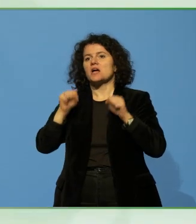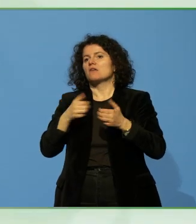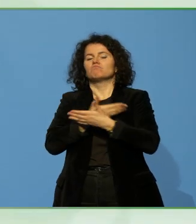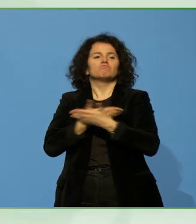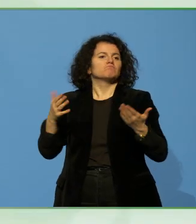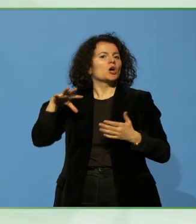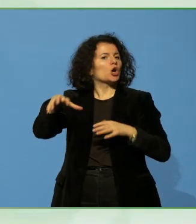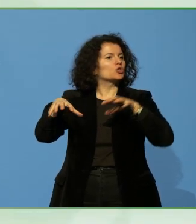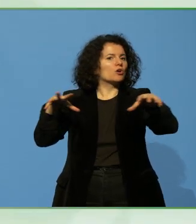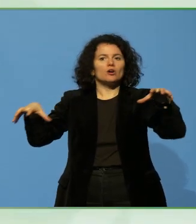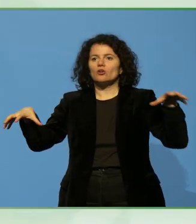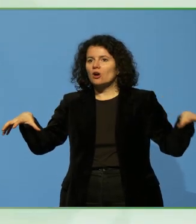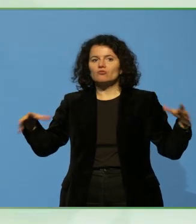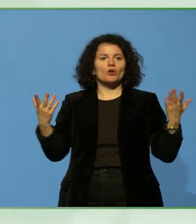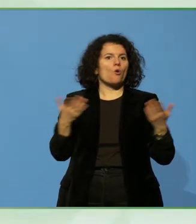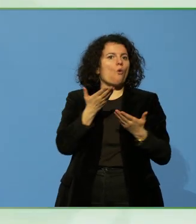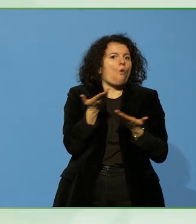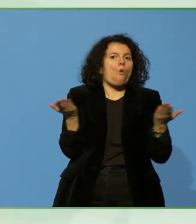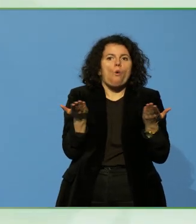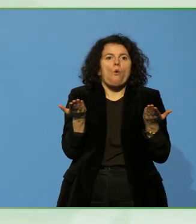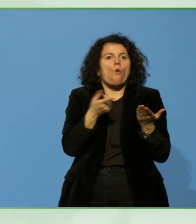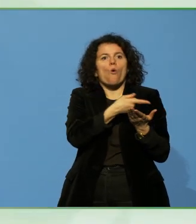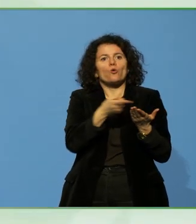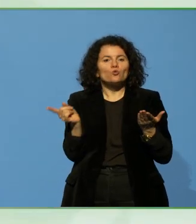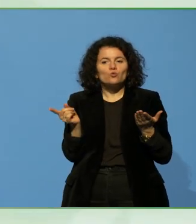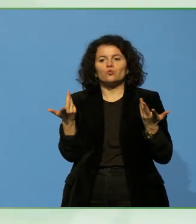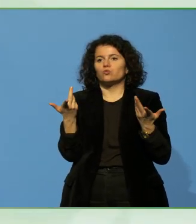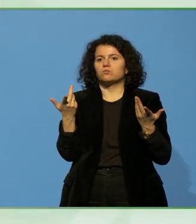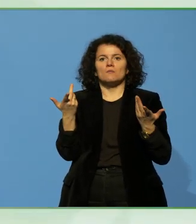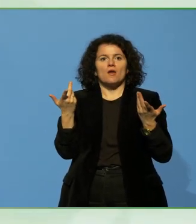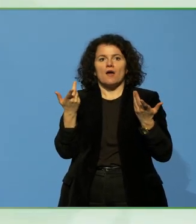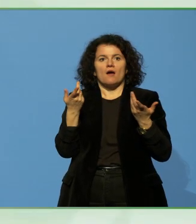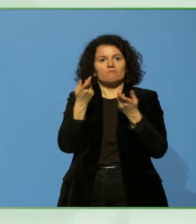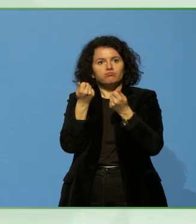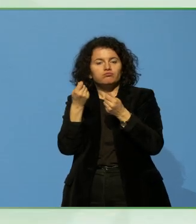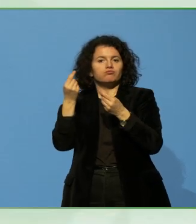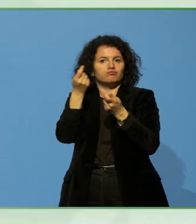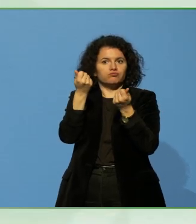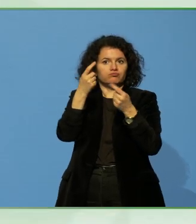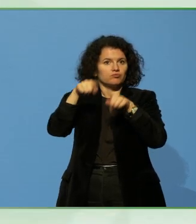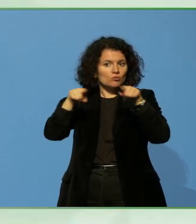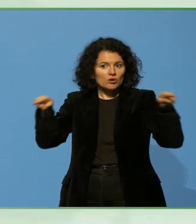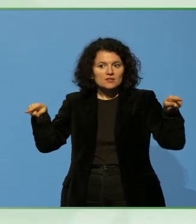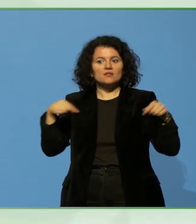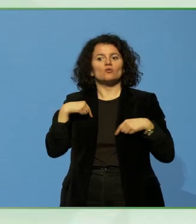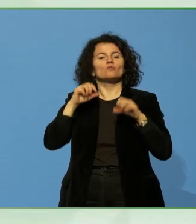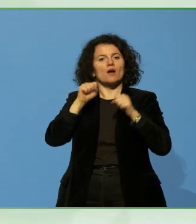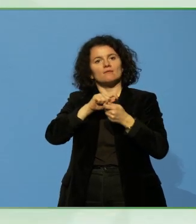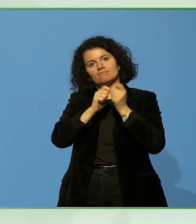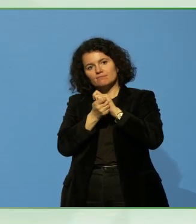you live, all of these solutions would be combined in the digital euro. So